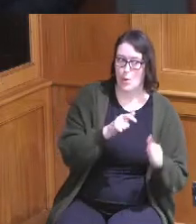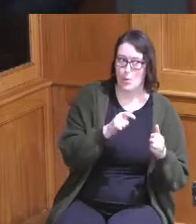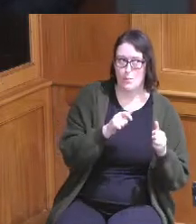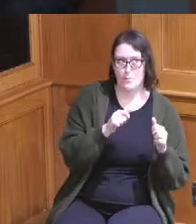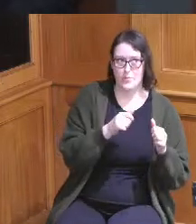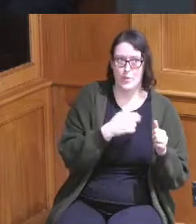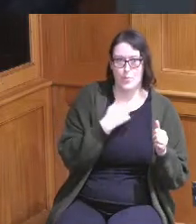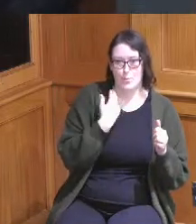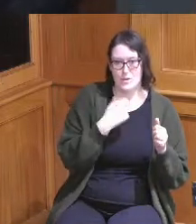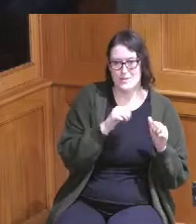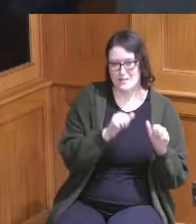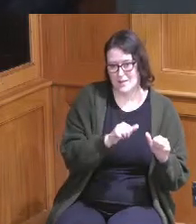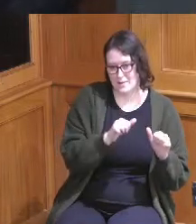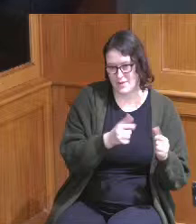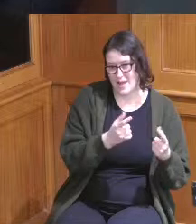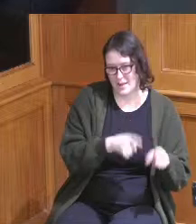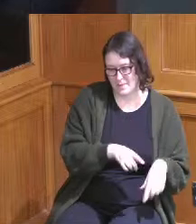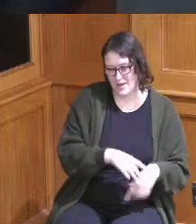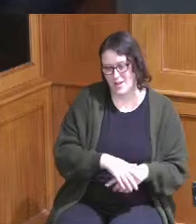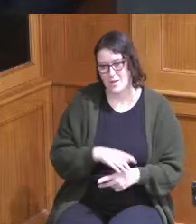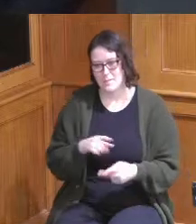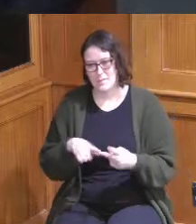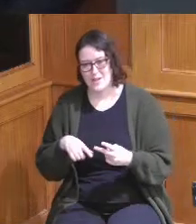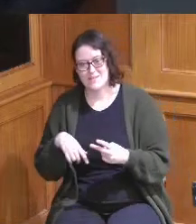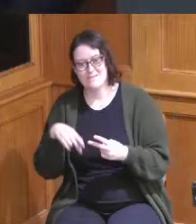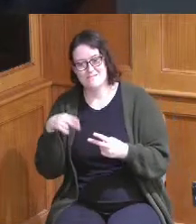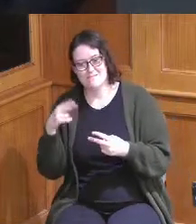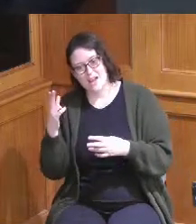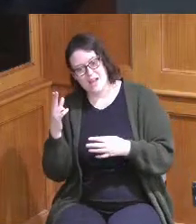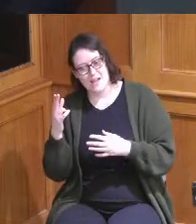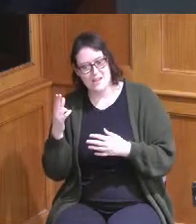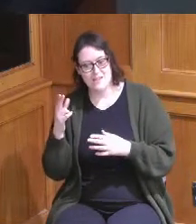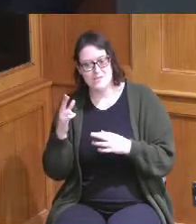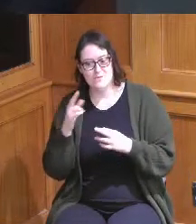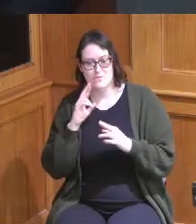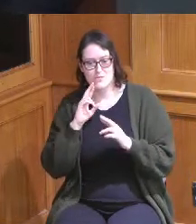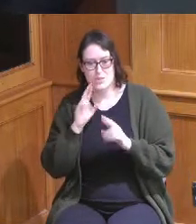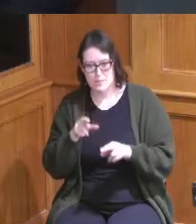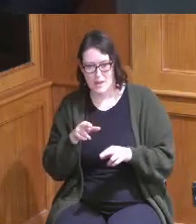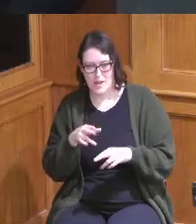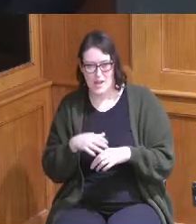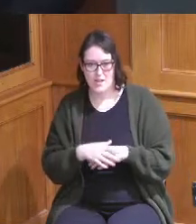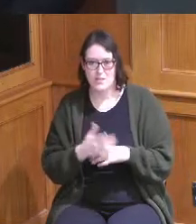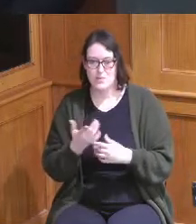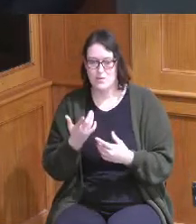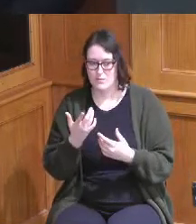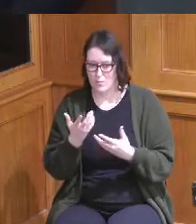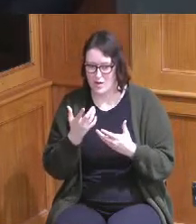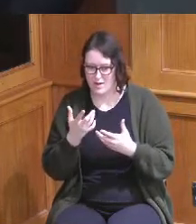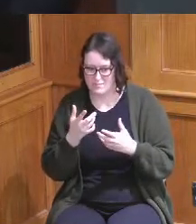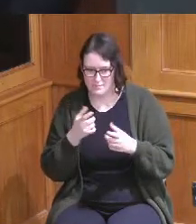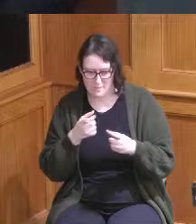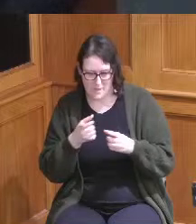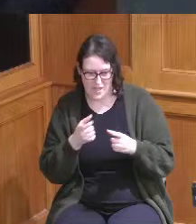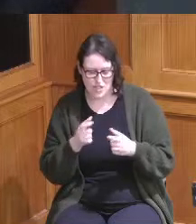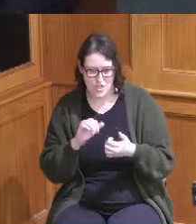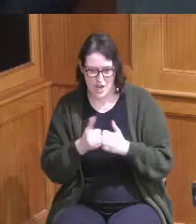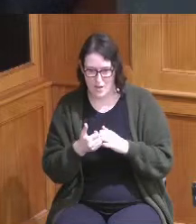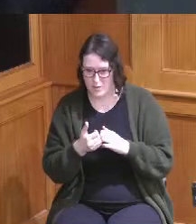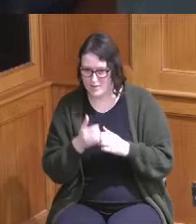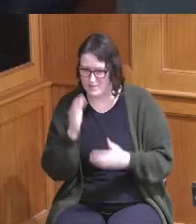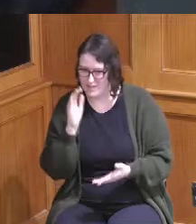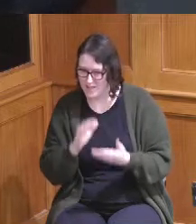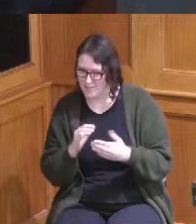our verbiage. We practice for how we're going to respond to it, how we're going to mitigate it, contain it, and eliminate it. And then